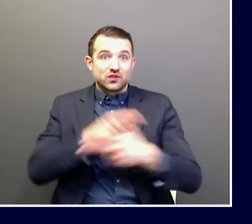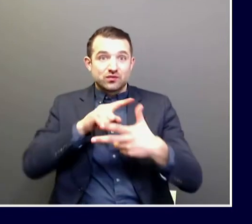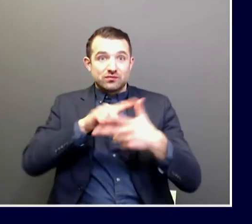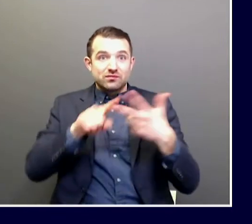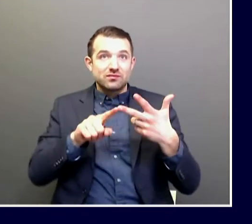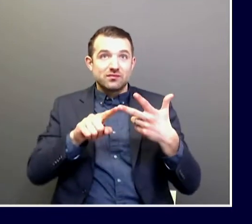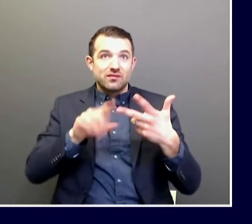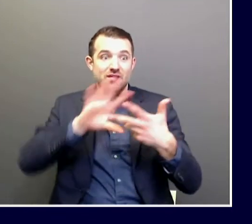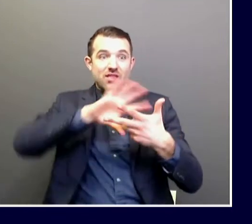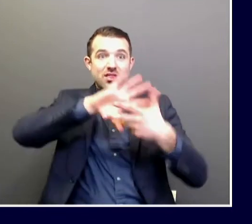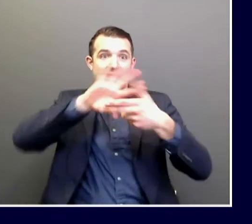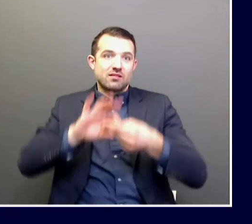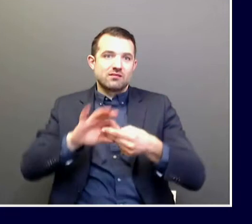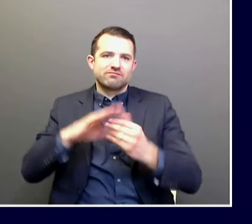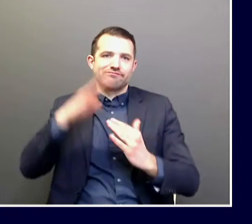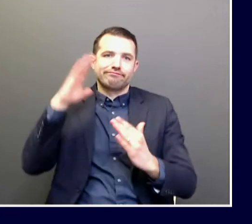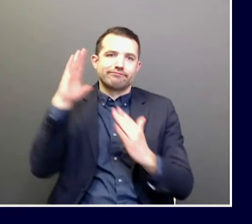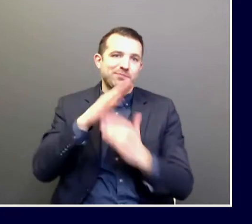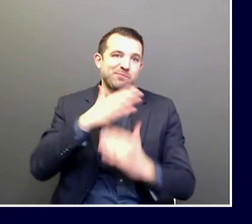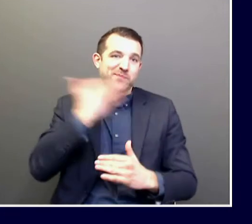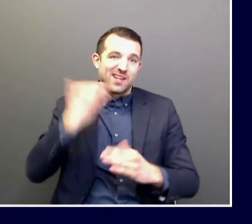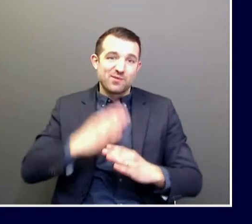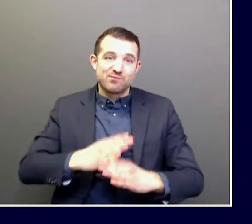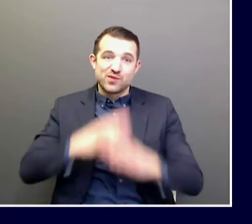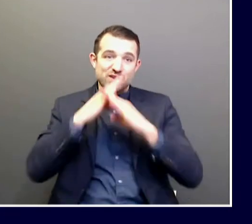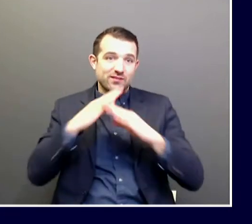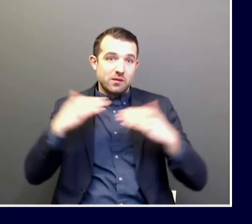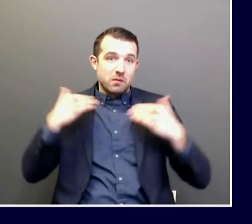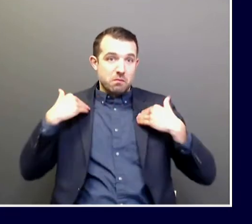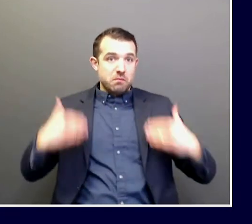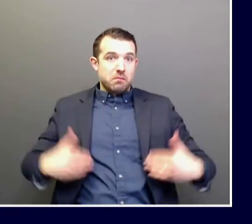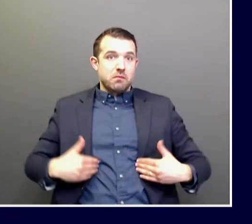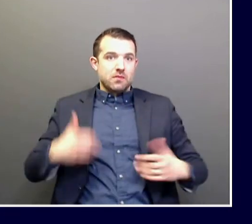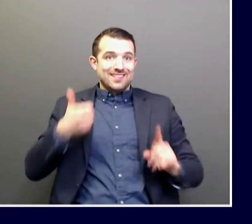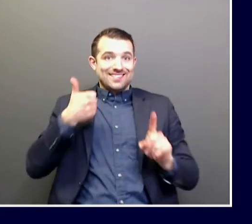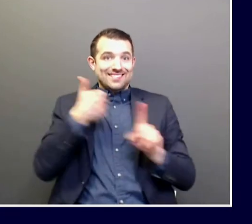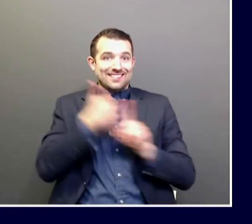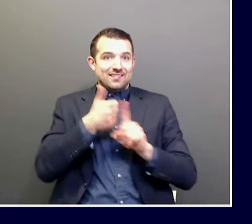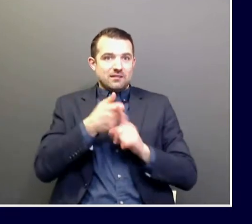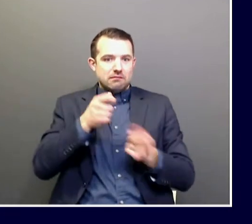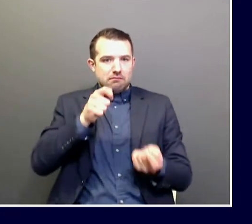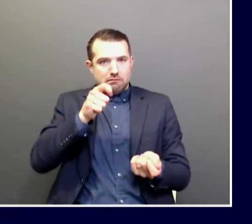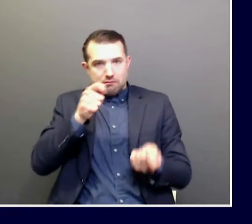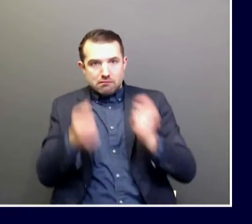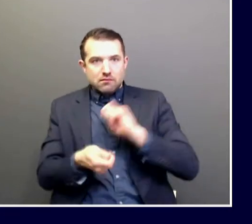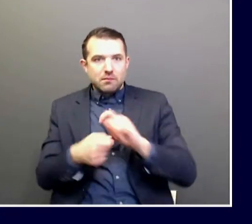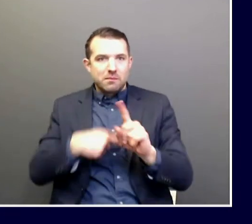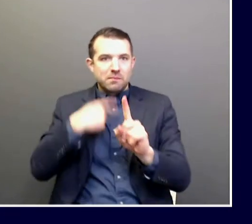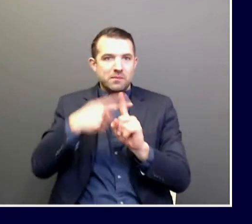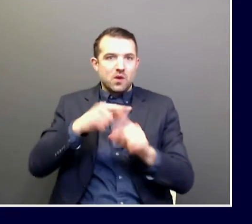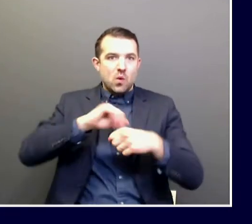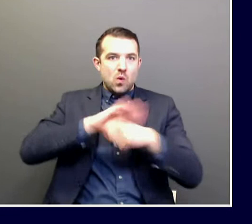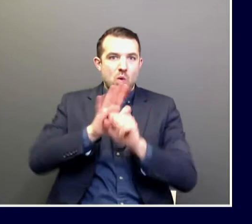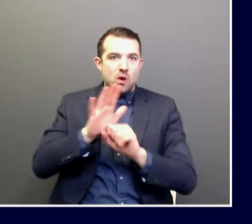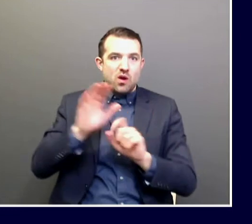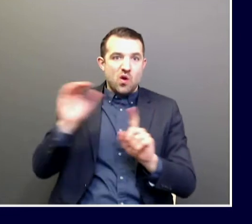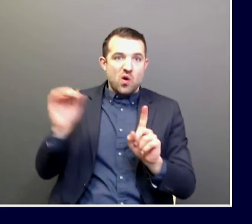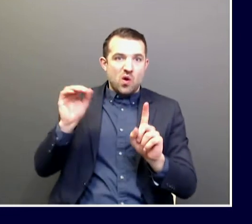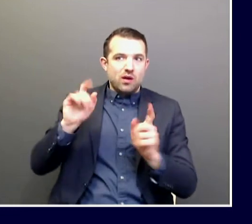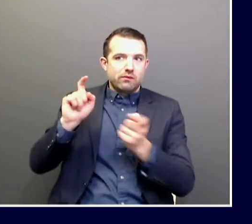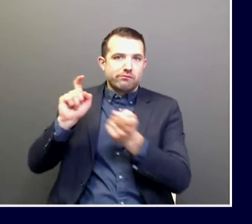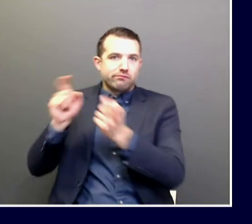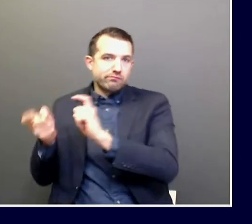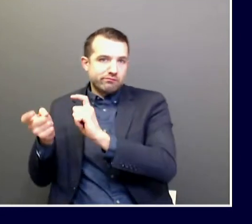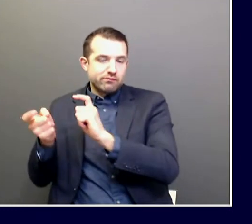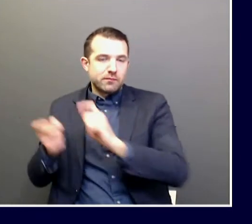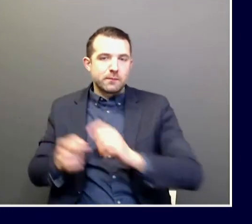of the natural changes in our body, as well as the differences with the Omicron variant. Okay, thank you for explaining that. I know it was